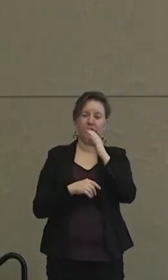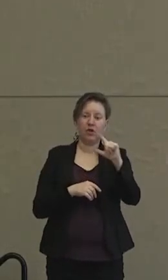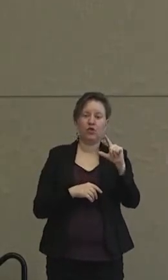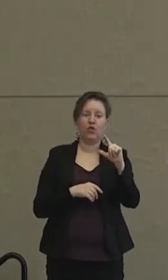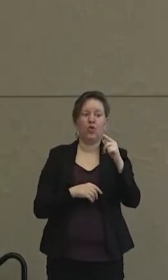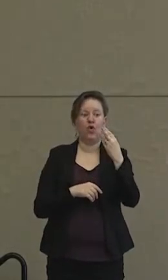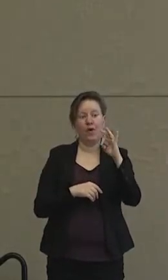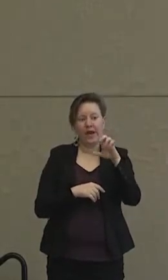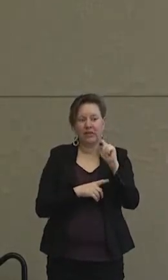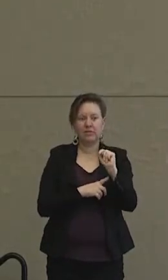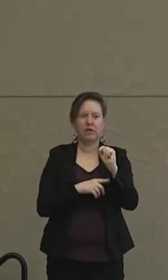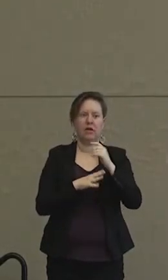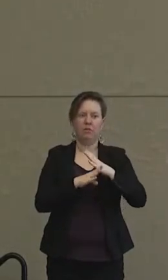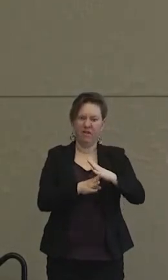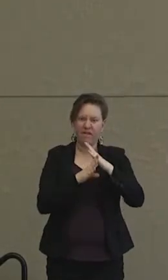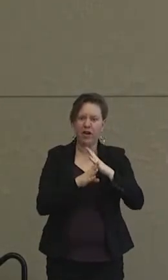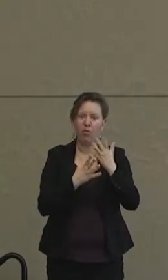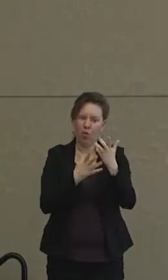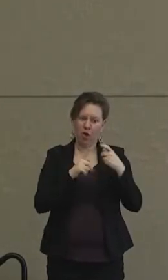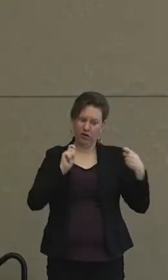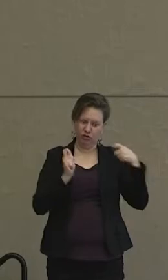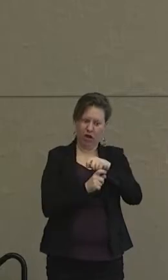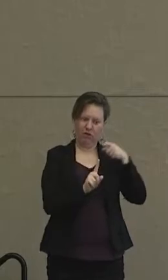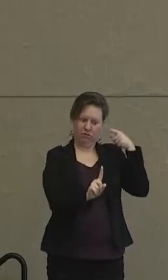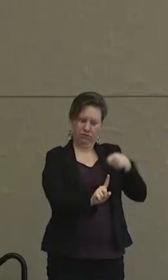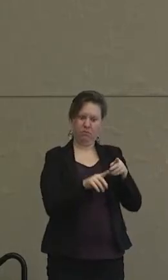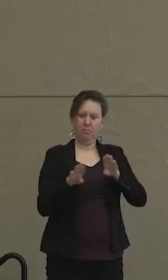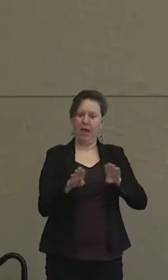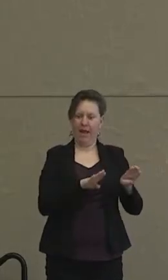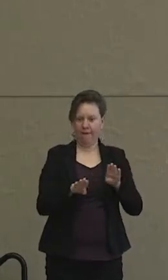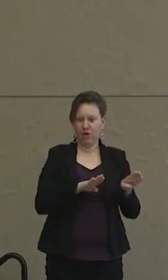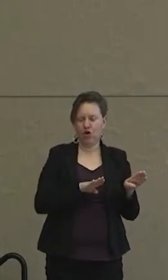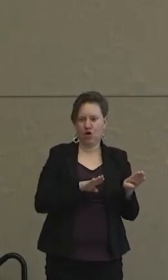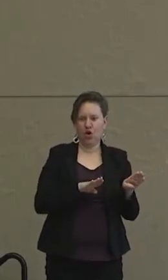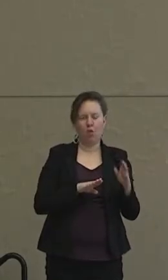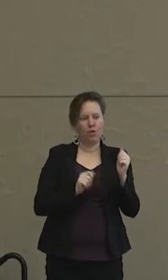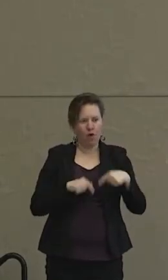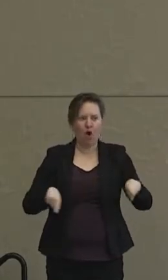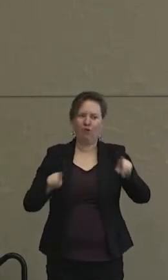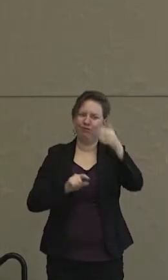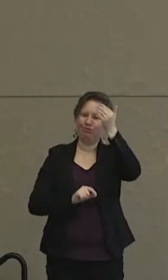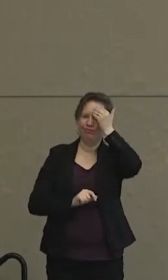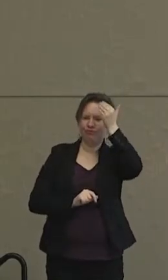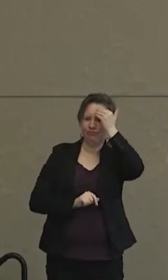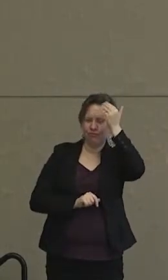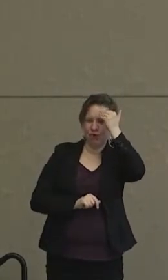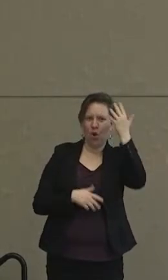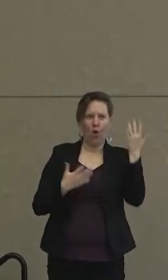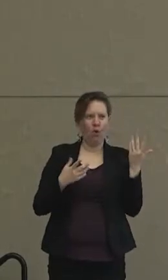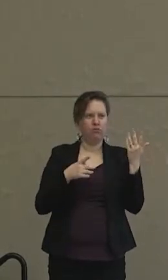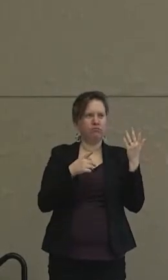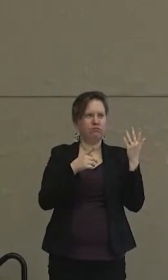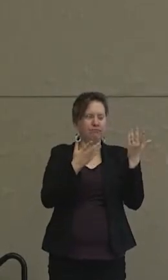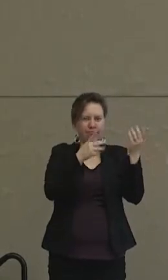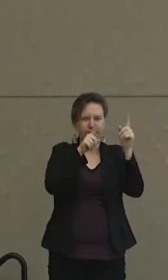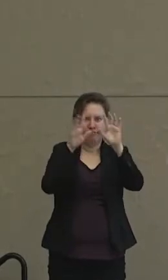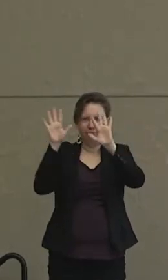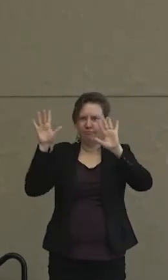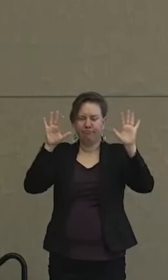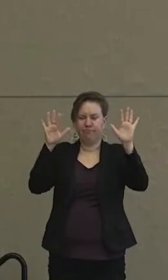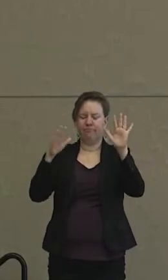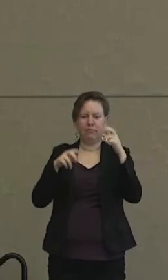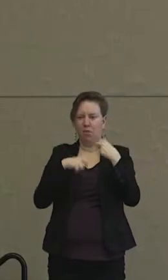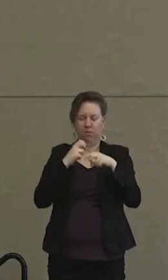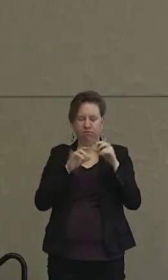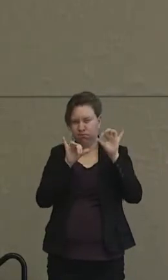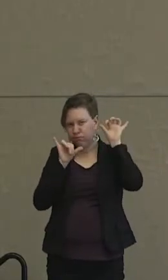sexual assault prevention, we want to change behavior. We've all been aware of the problem, you know,